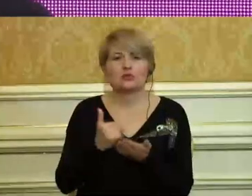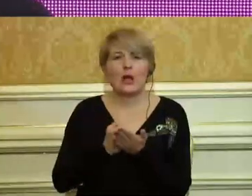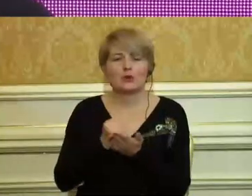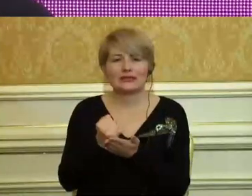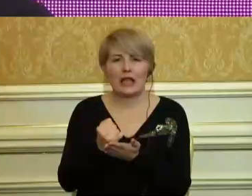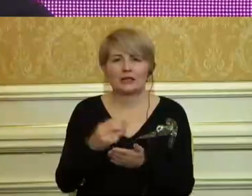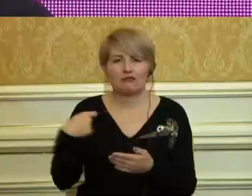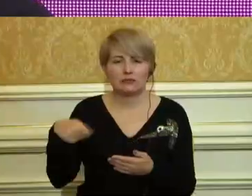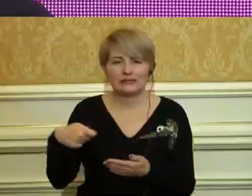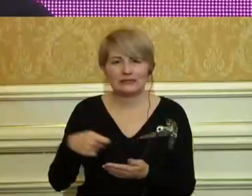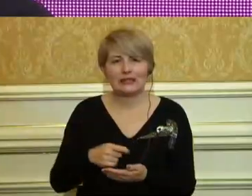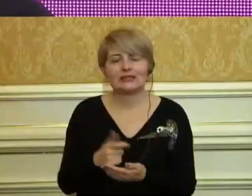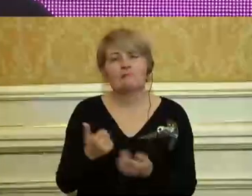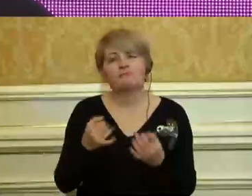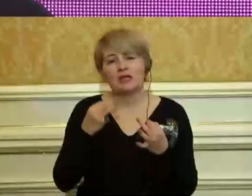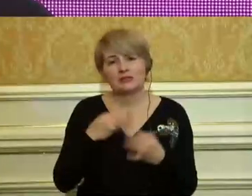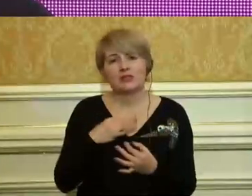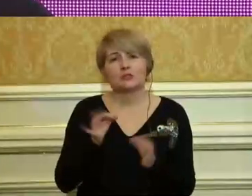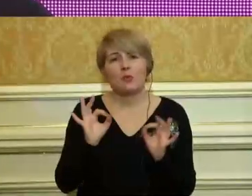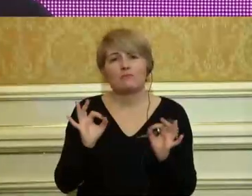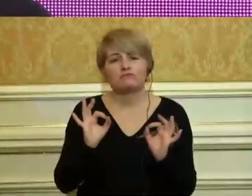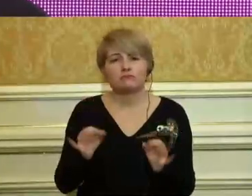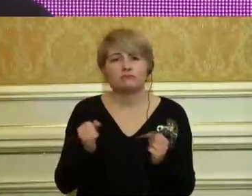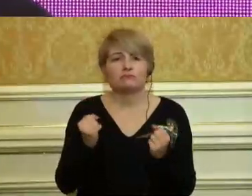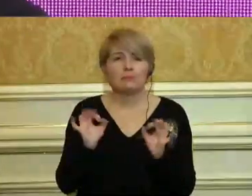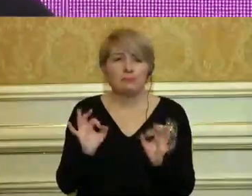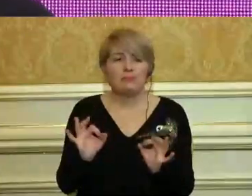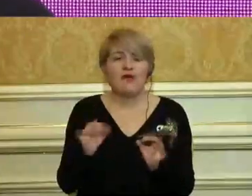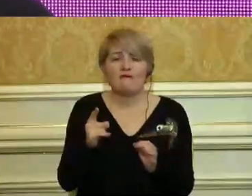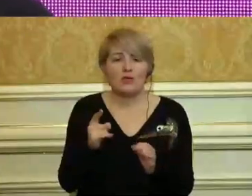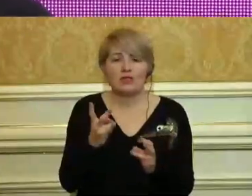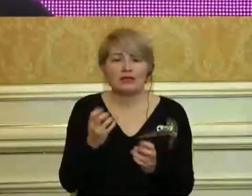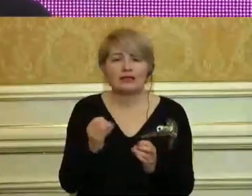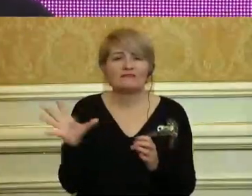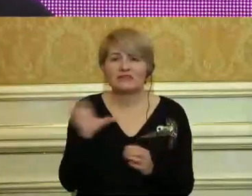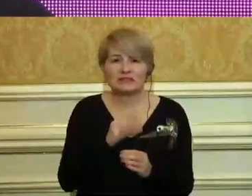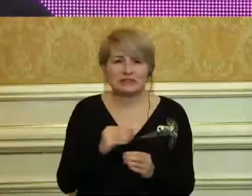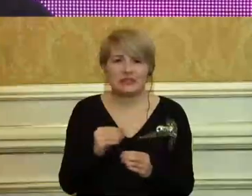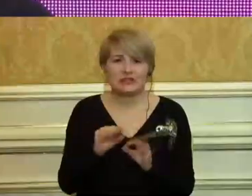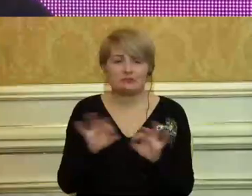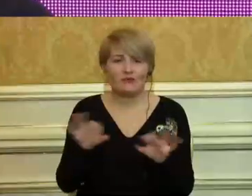They just proclaimed that they are becoming the candidate for the president. But frankly speaking,